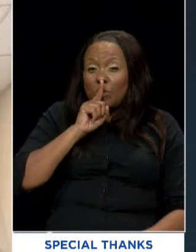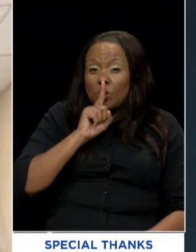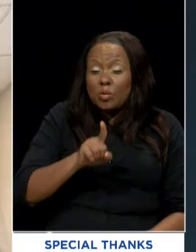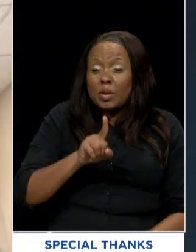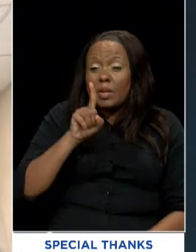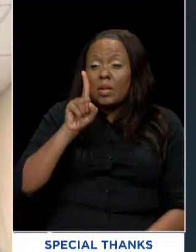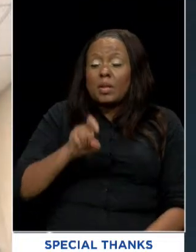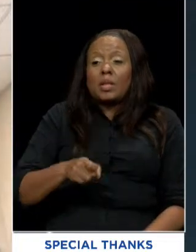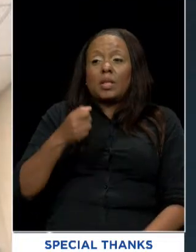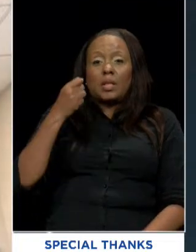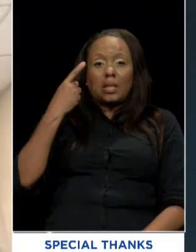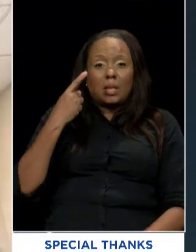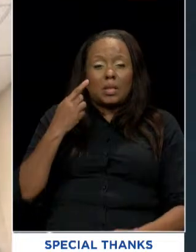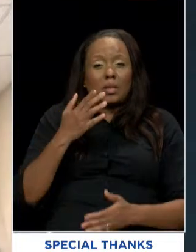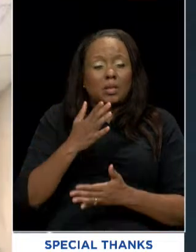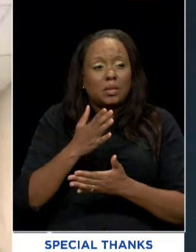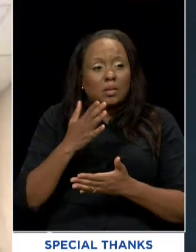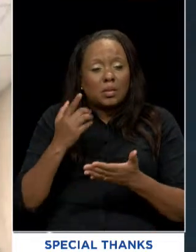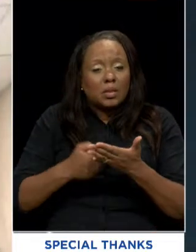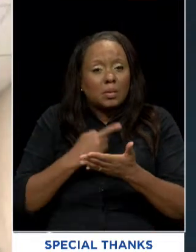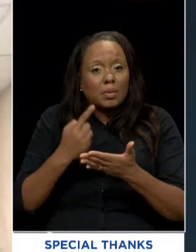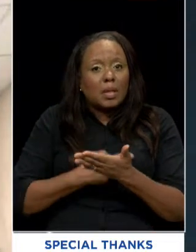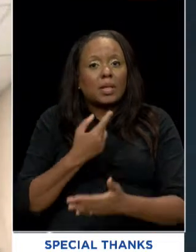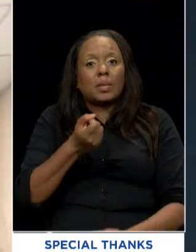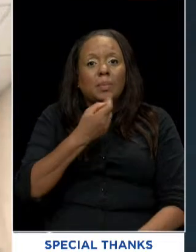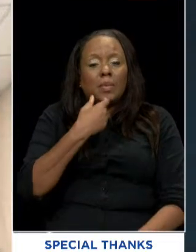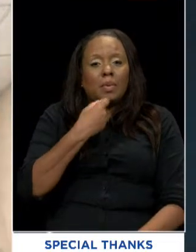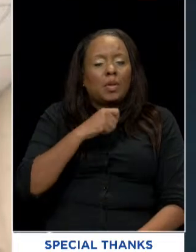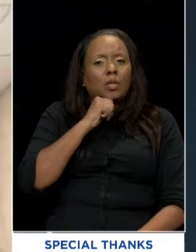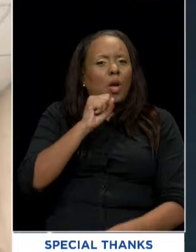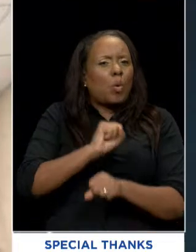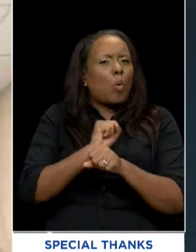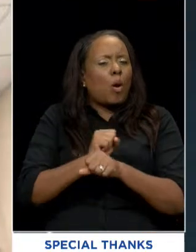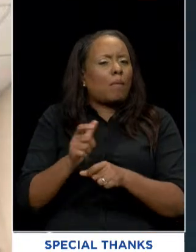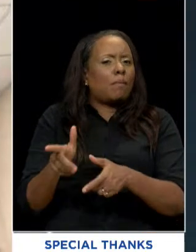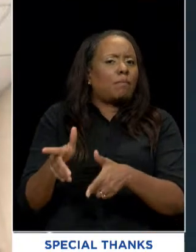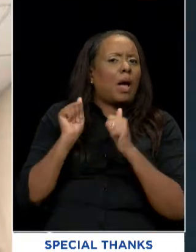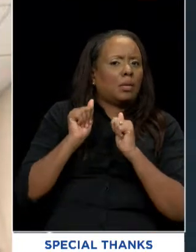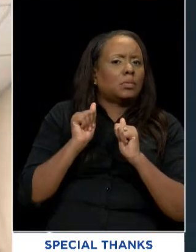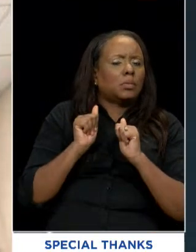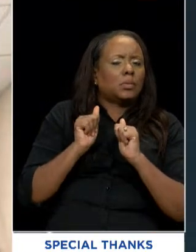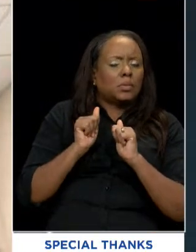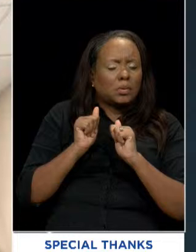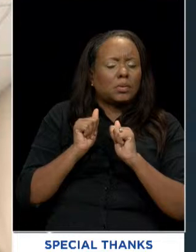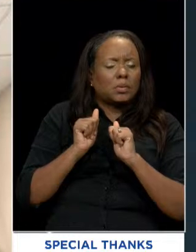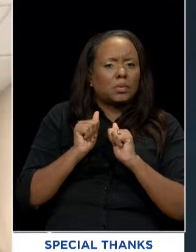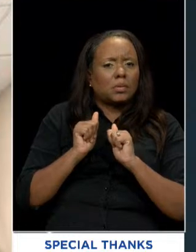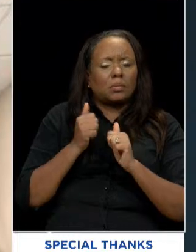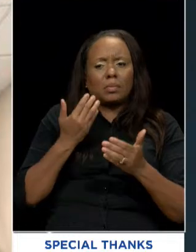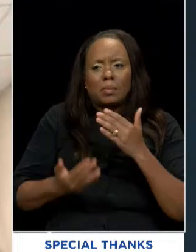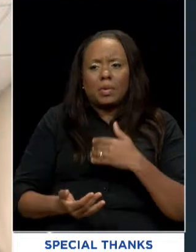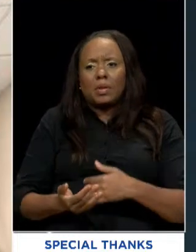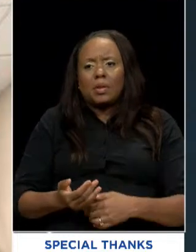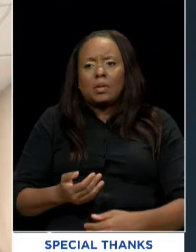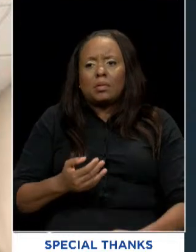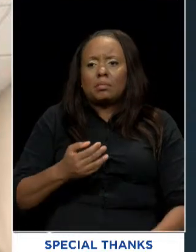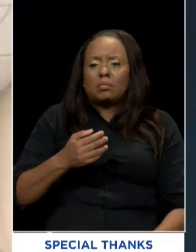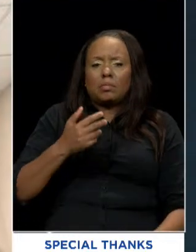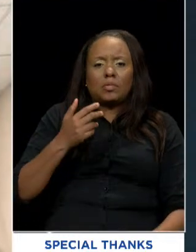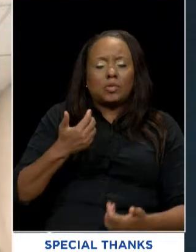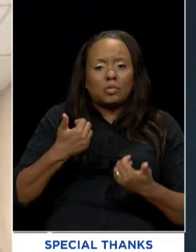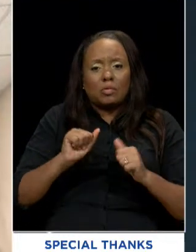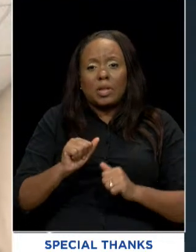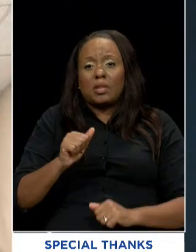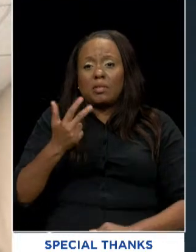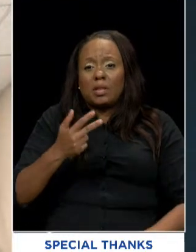to understand, yes, that sometimes the medications might not work right away, and we might have to try 2, 3, sometimes even 4 different drugs before